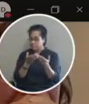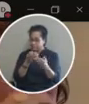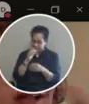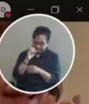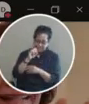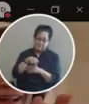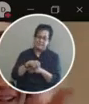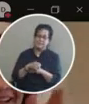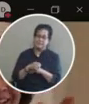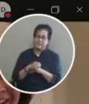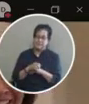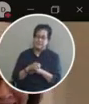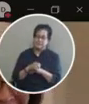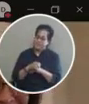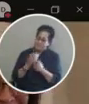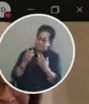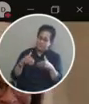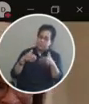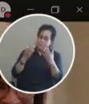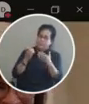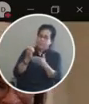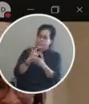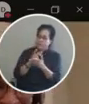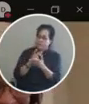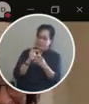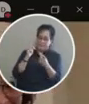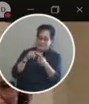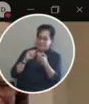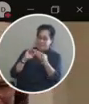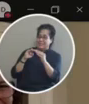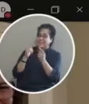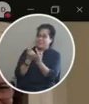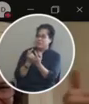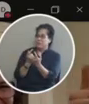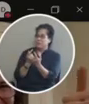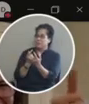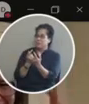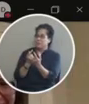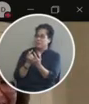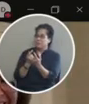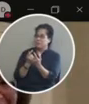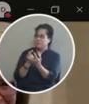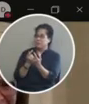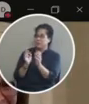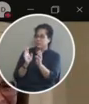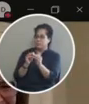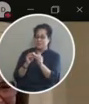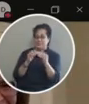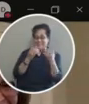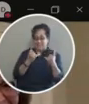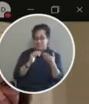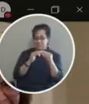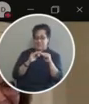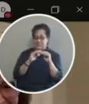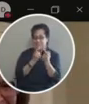Yes. Yay. Okay, the motion passes, and so the city council meeting is in